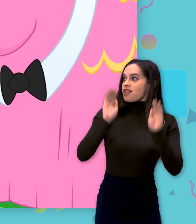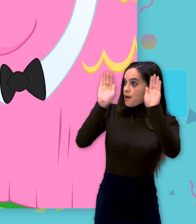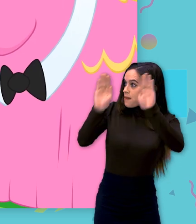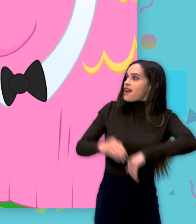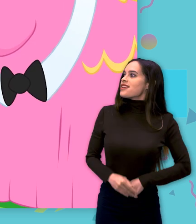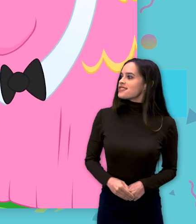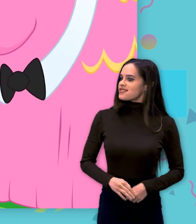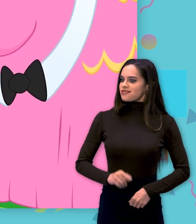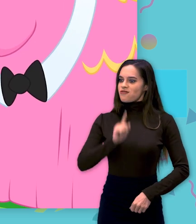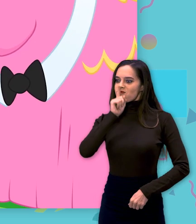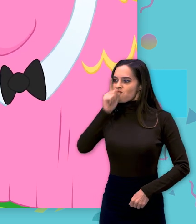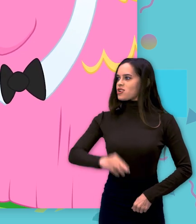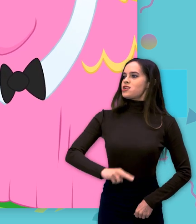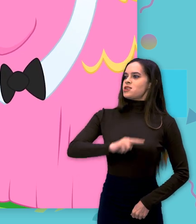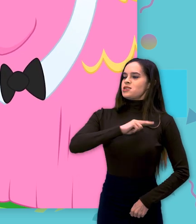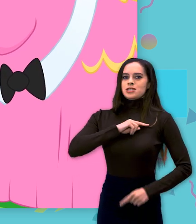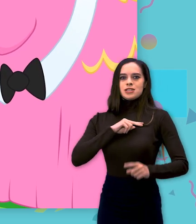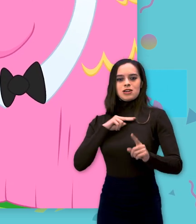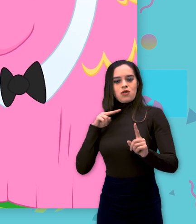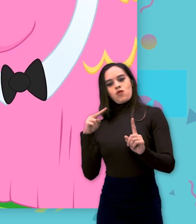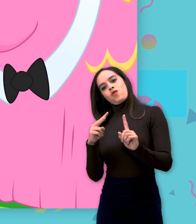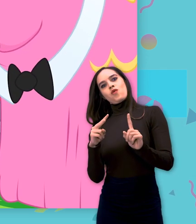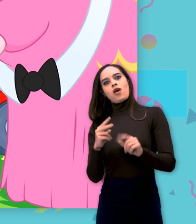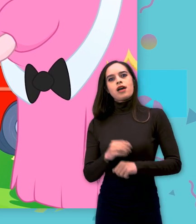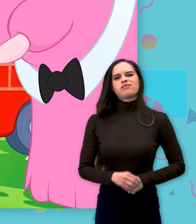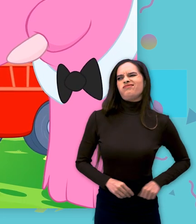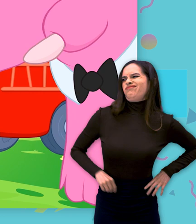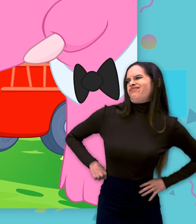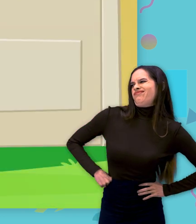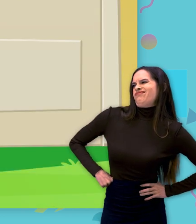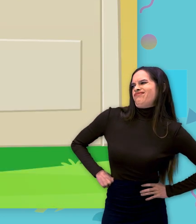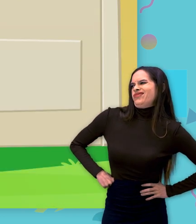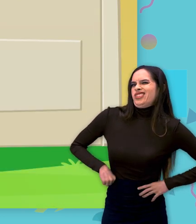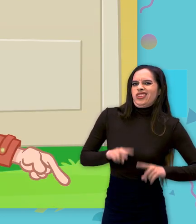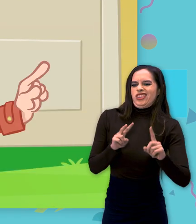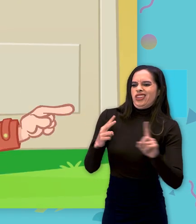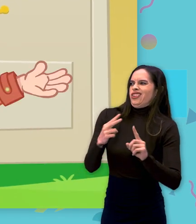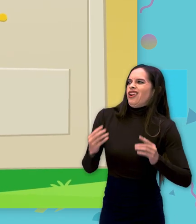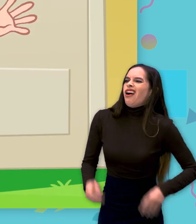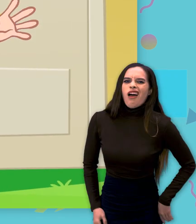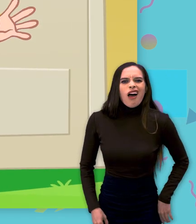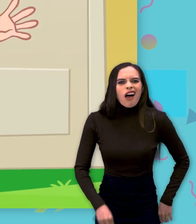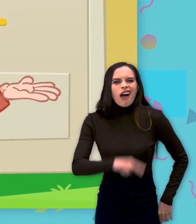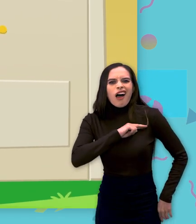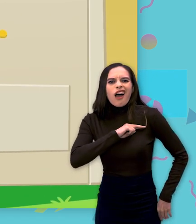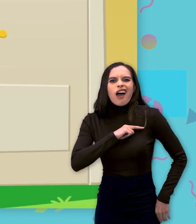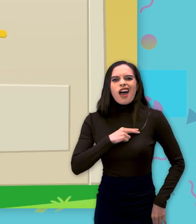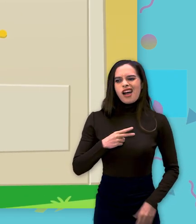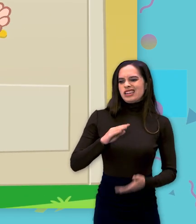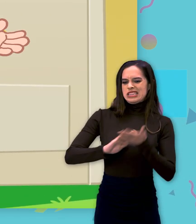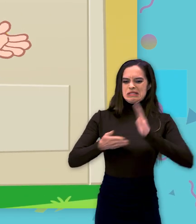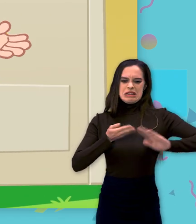That was amazing. You're a real hero. A hero? It will take me days to clean up